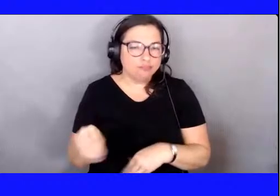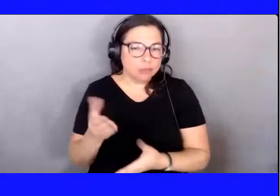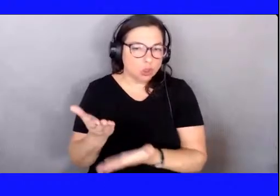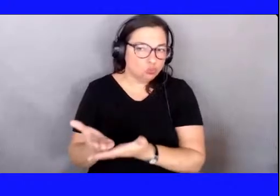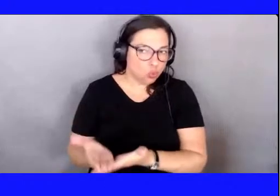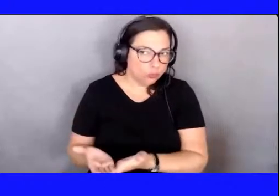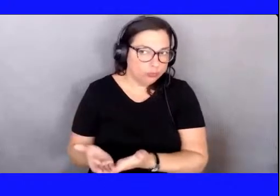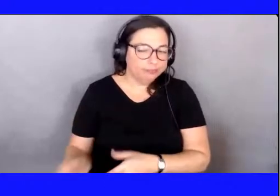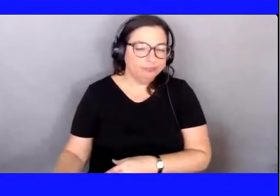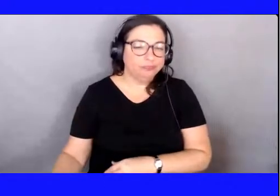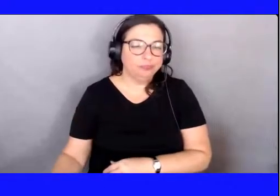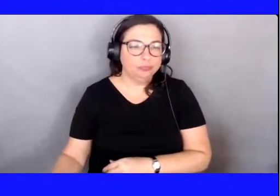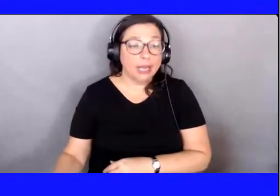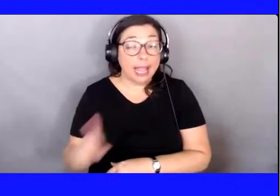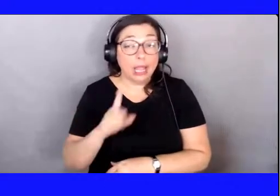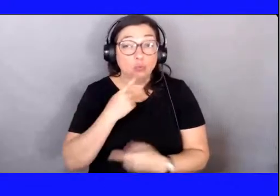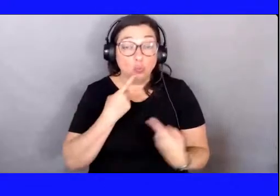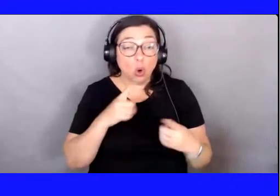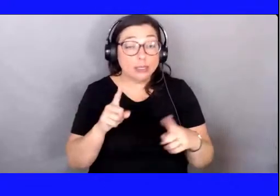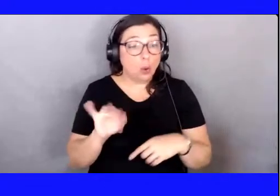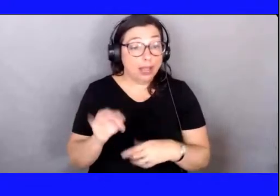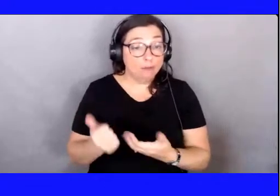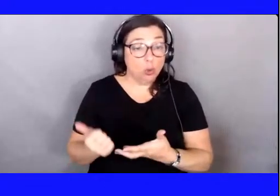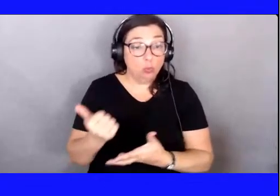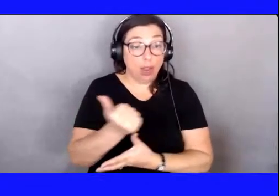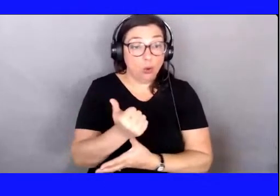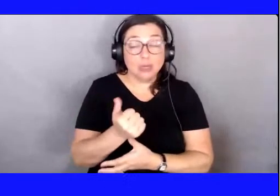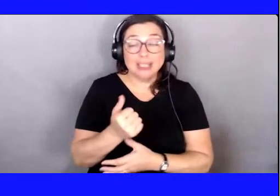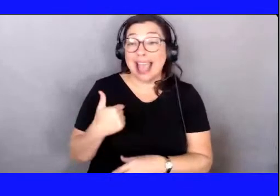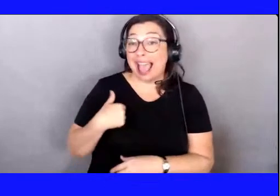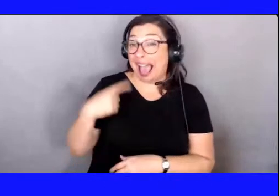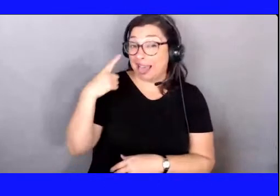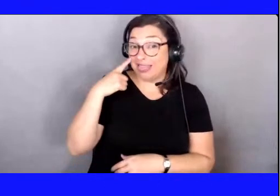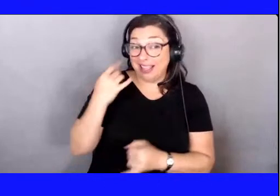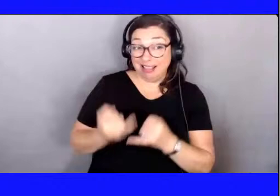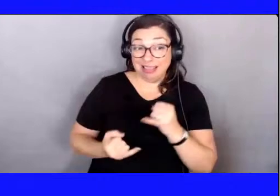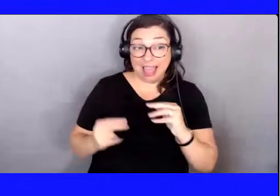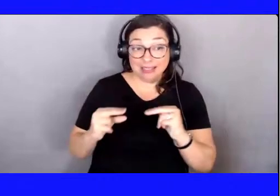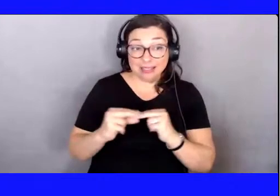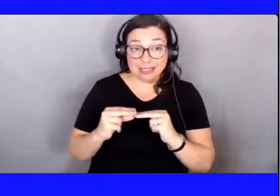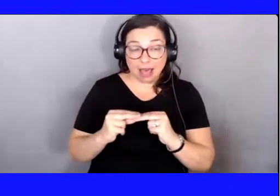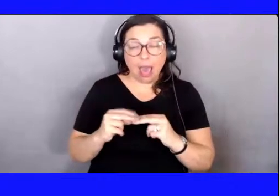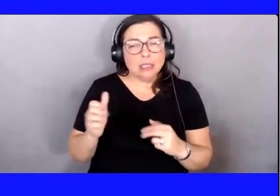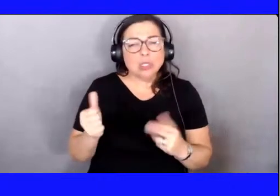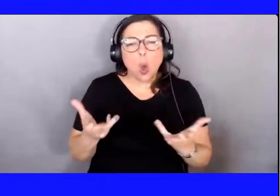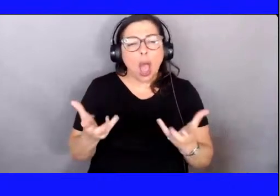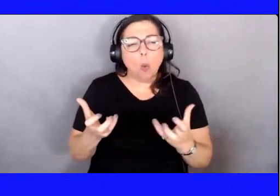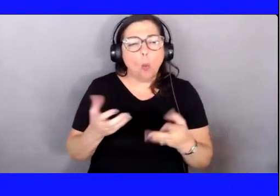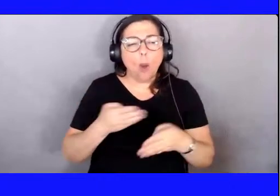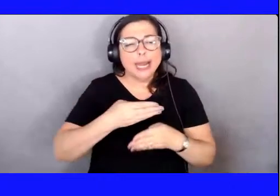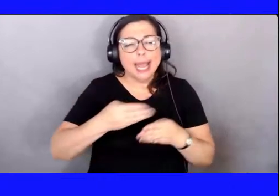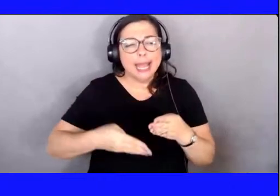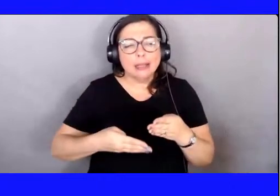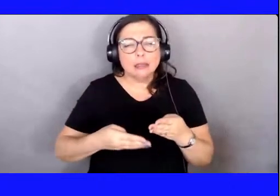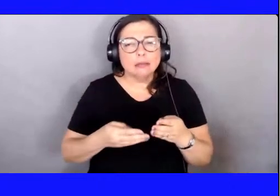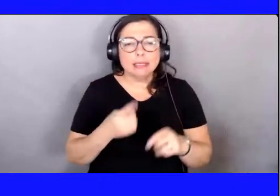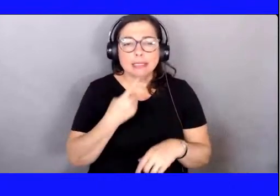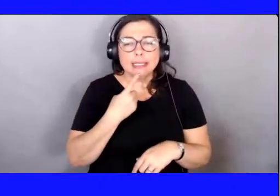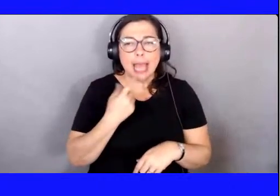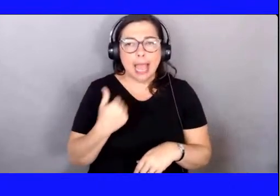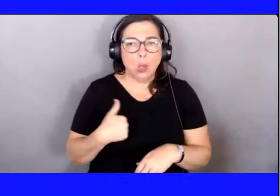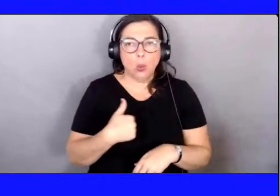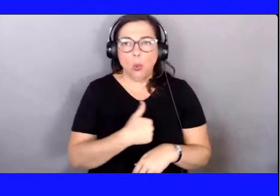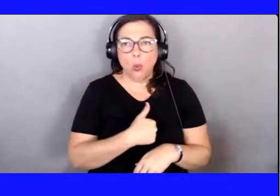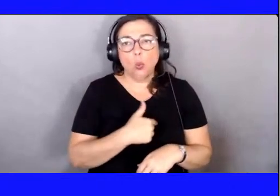out if you prioritize it. So I think that is my last slide. So I just want to end by saying again, we build